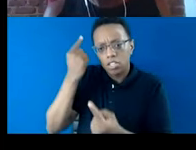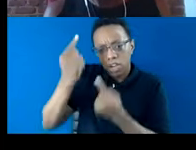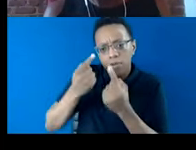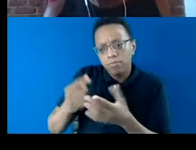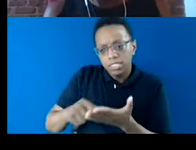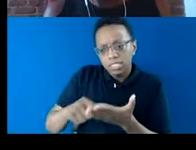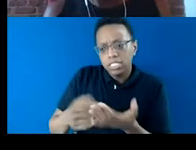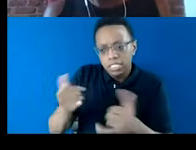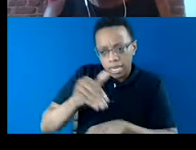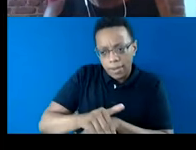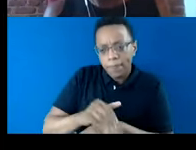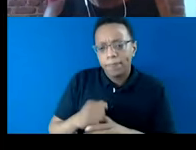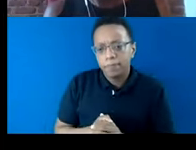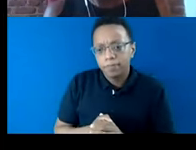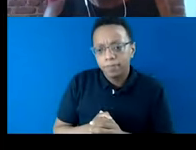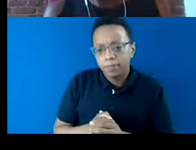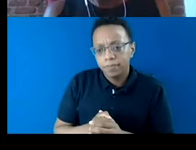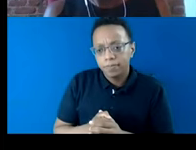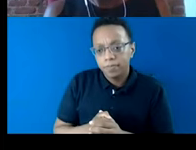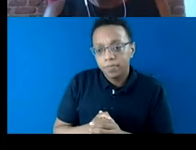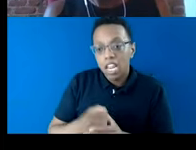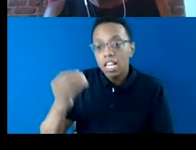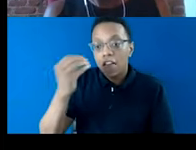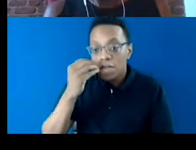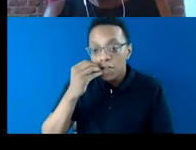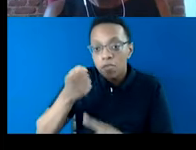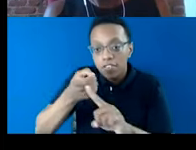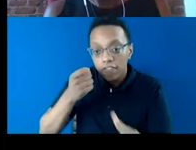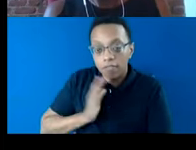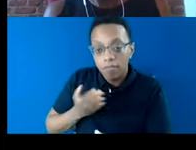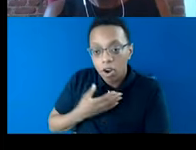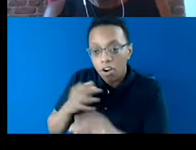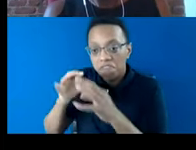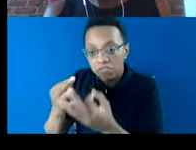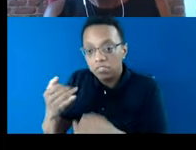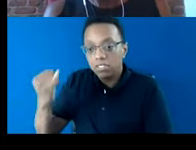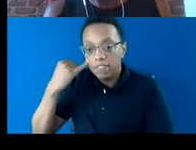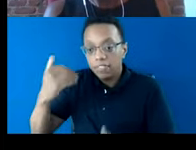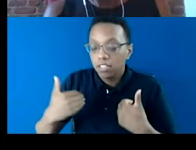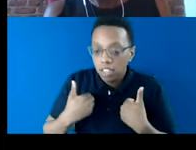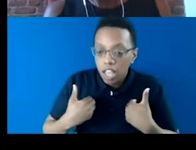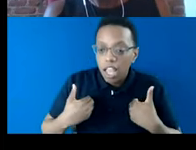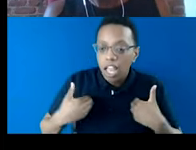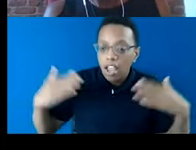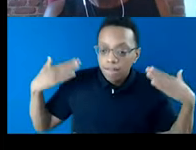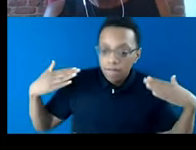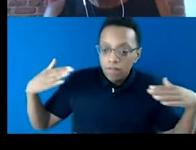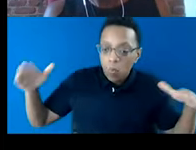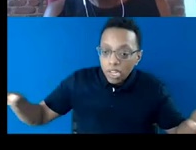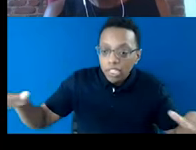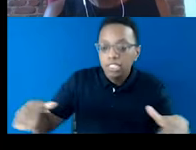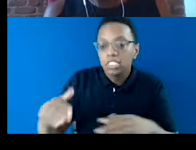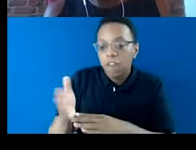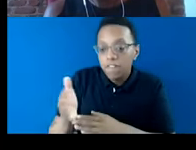that food for us comes from our relatives, whether they have wings or fins or